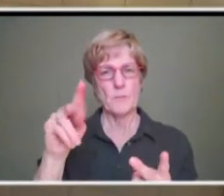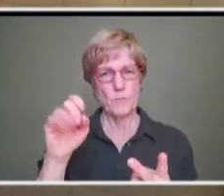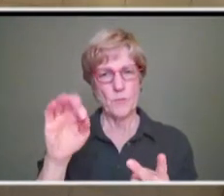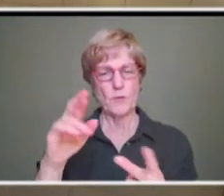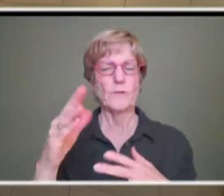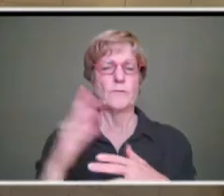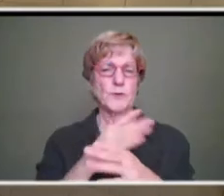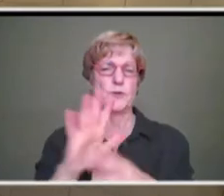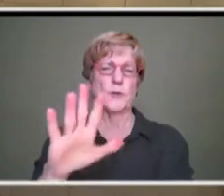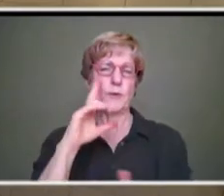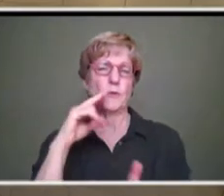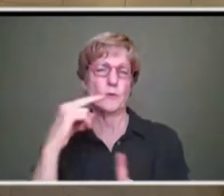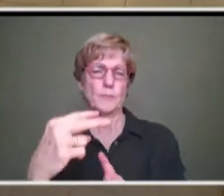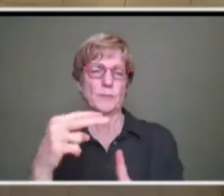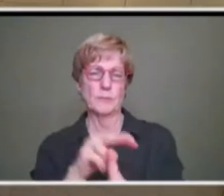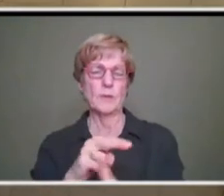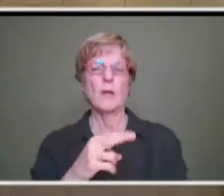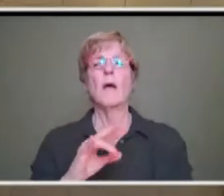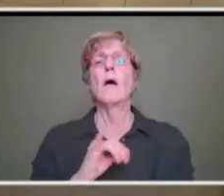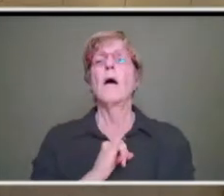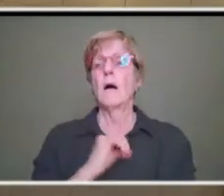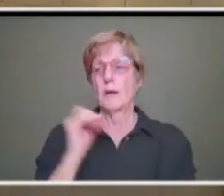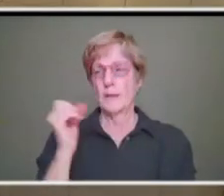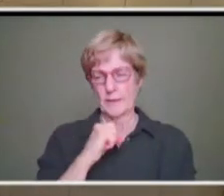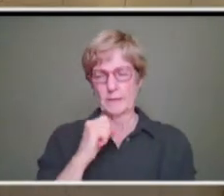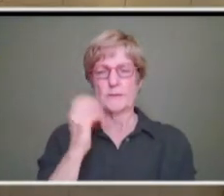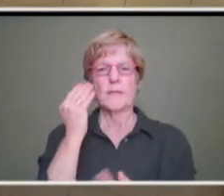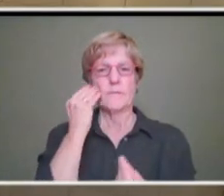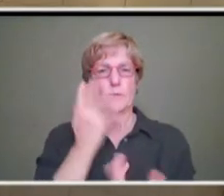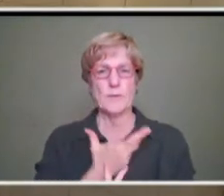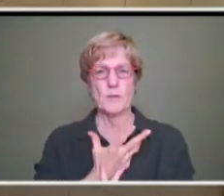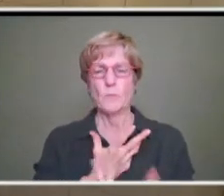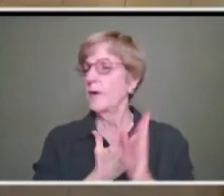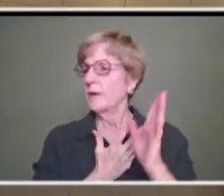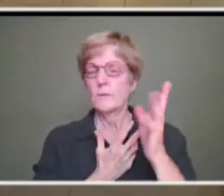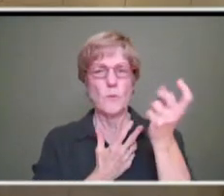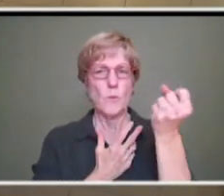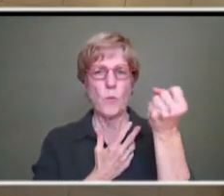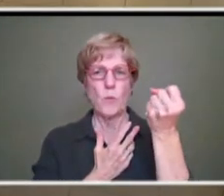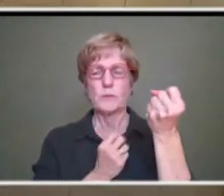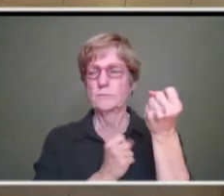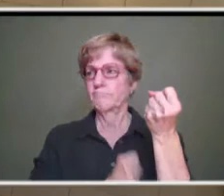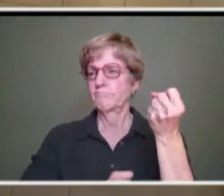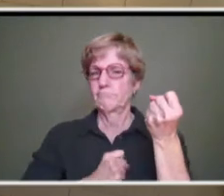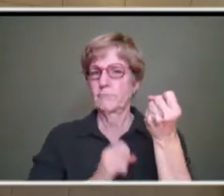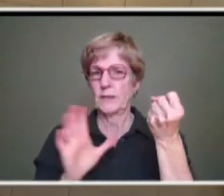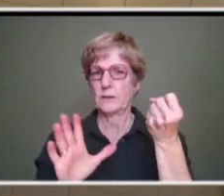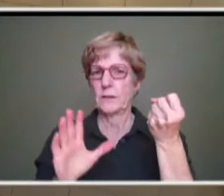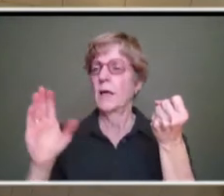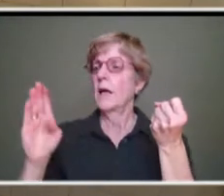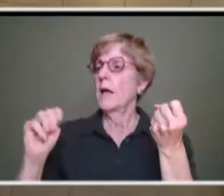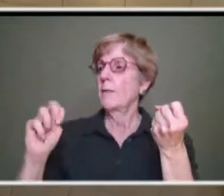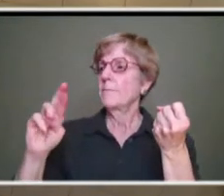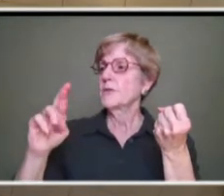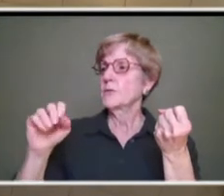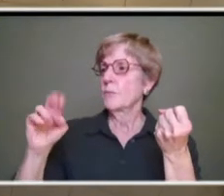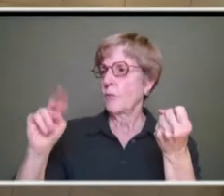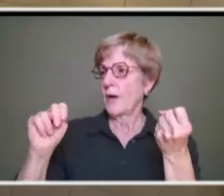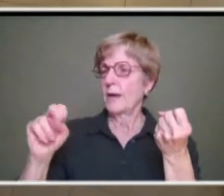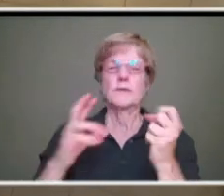perspective um I have received information I'm sorry hold on I apologize okay Mr Brown you get two minutes to